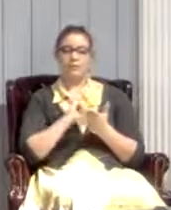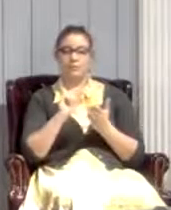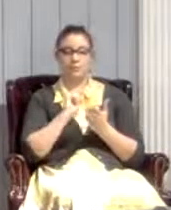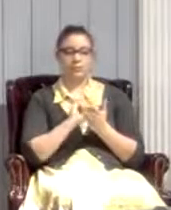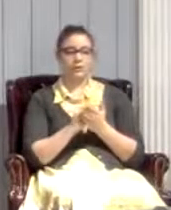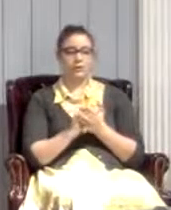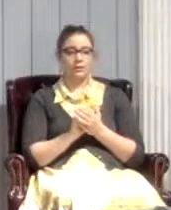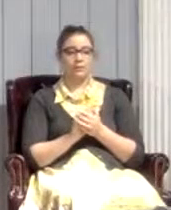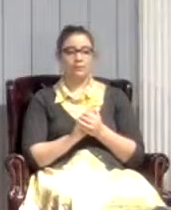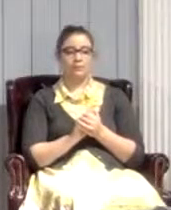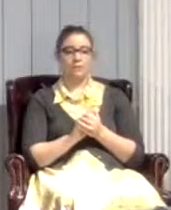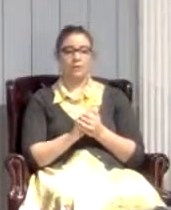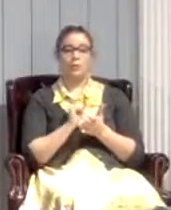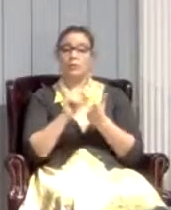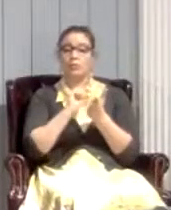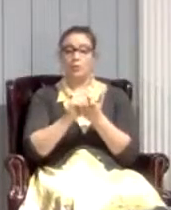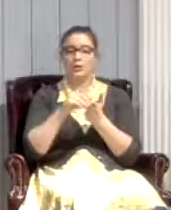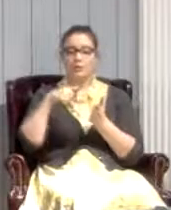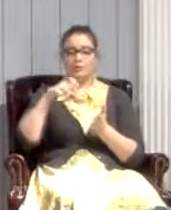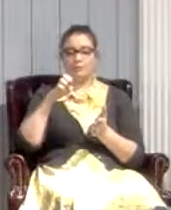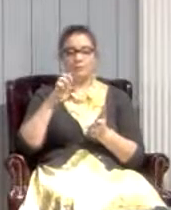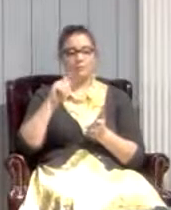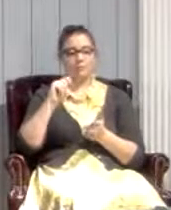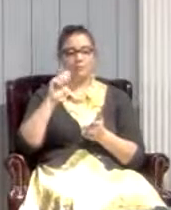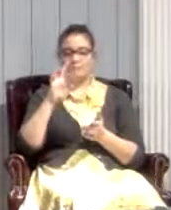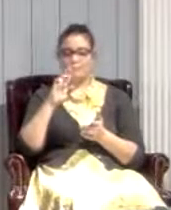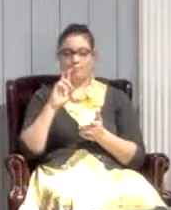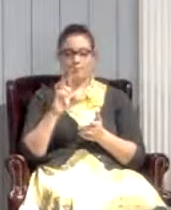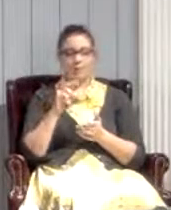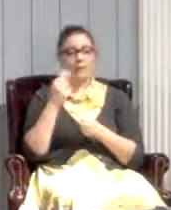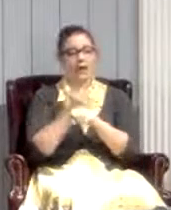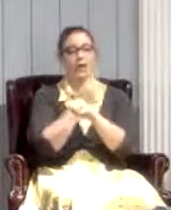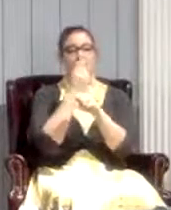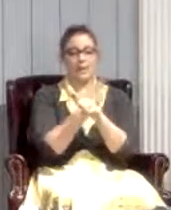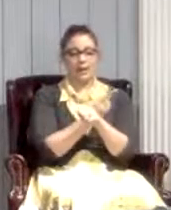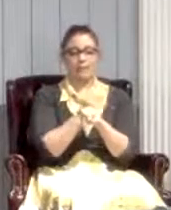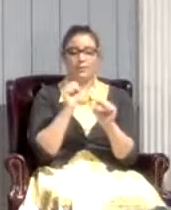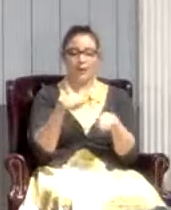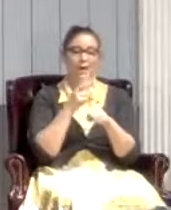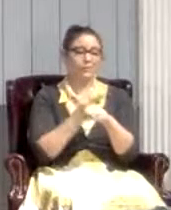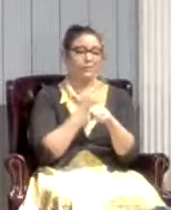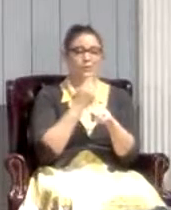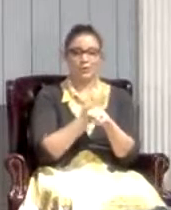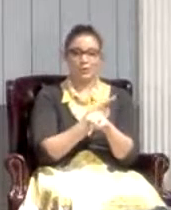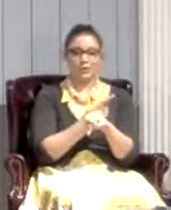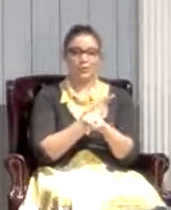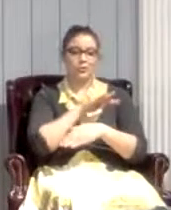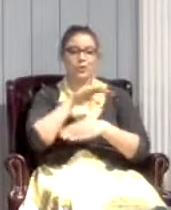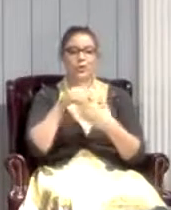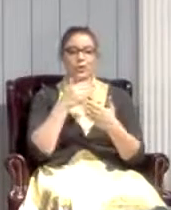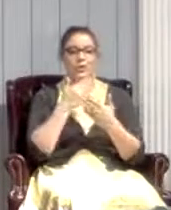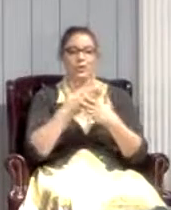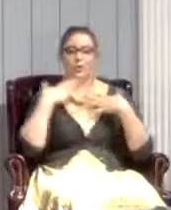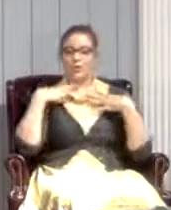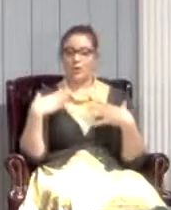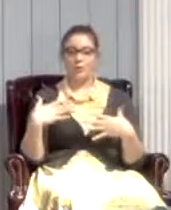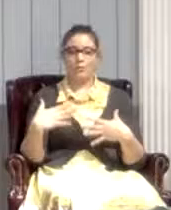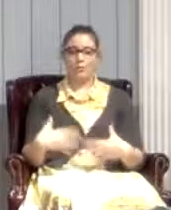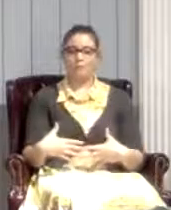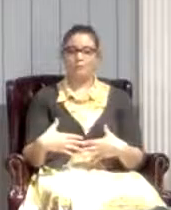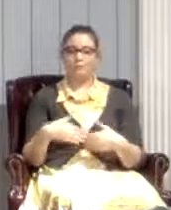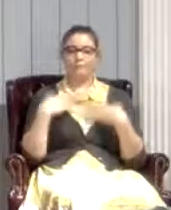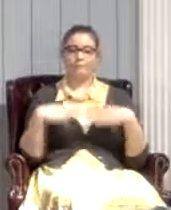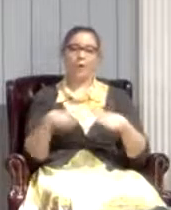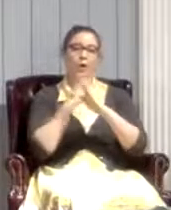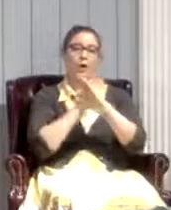the weapons of our warfare in the book of 2 Corinthians, and I'd have been able to use the whole armor of God